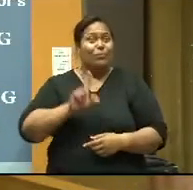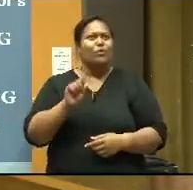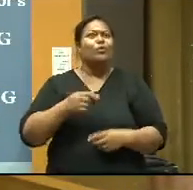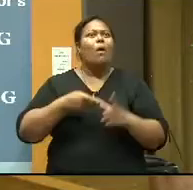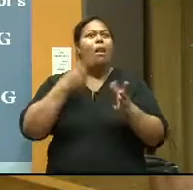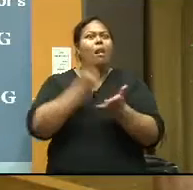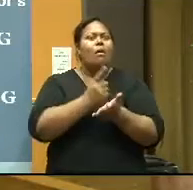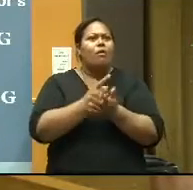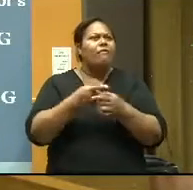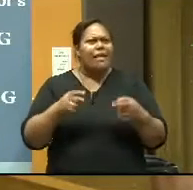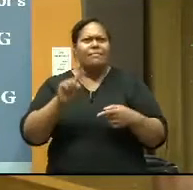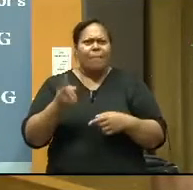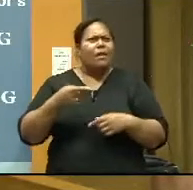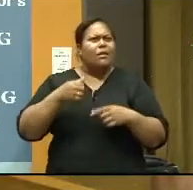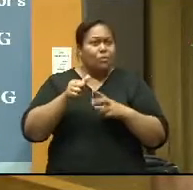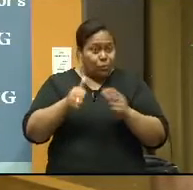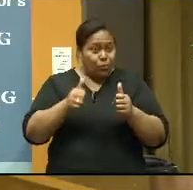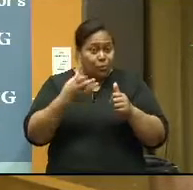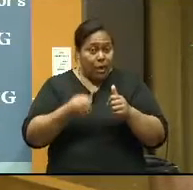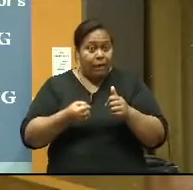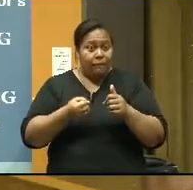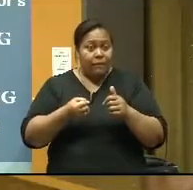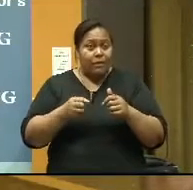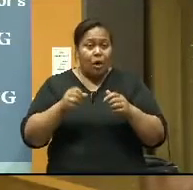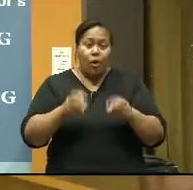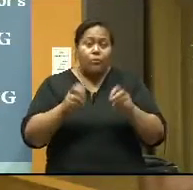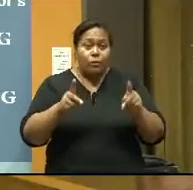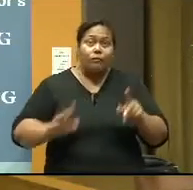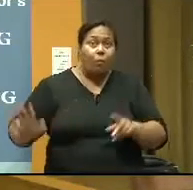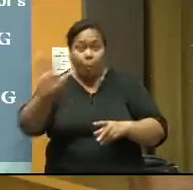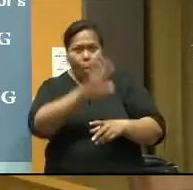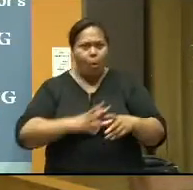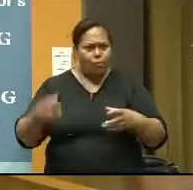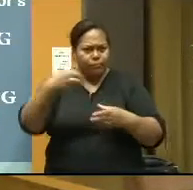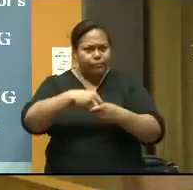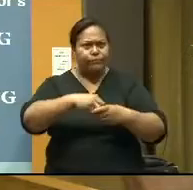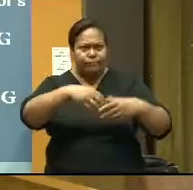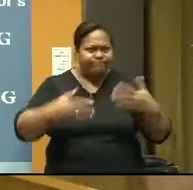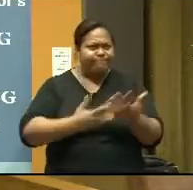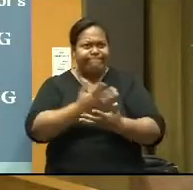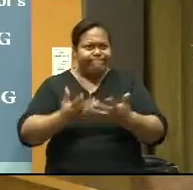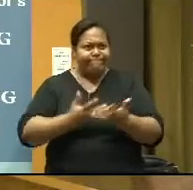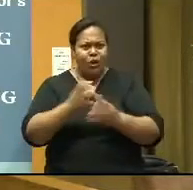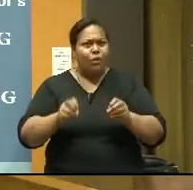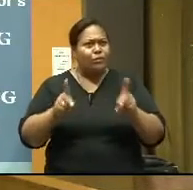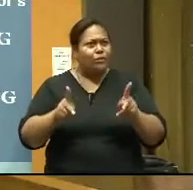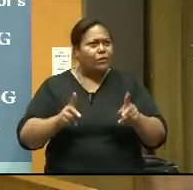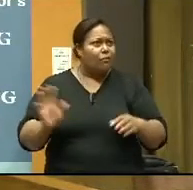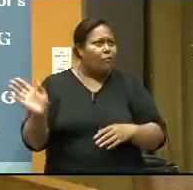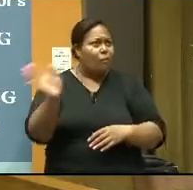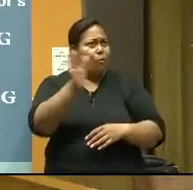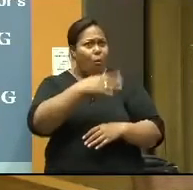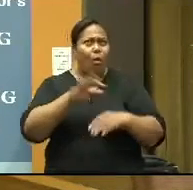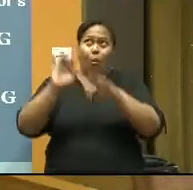have the chance for everybody to engage and have the opportunity to bring some